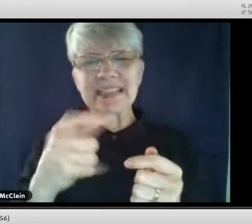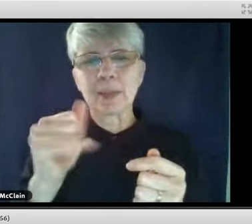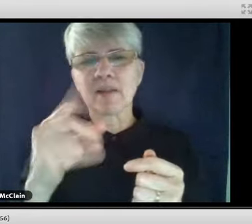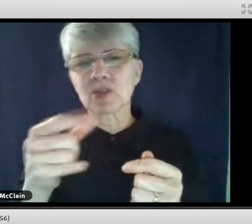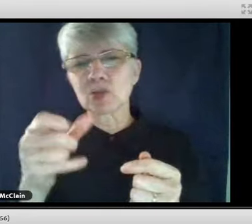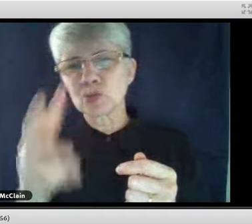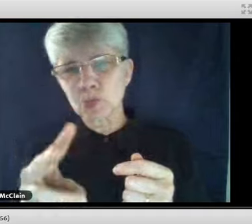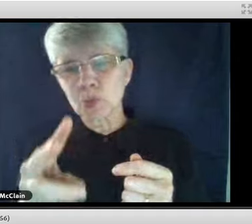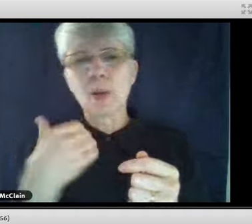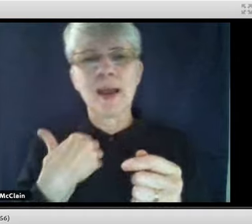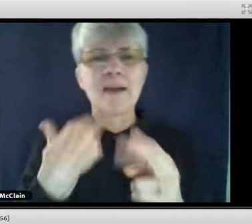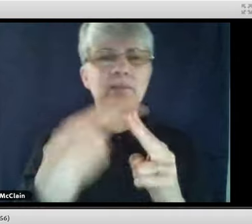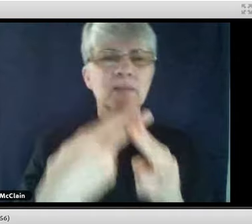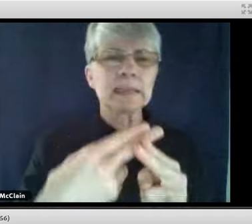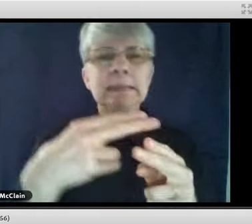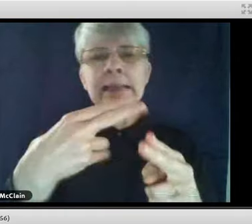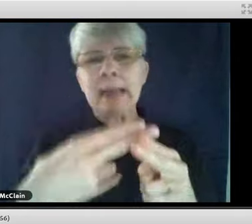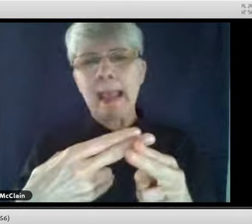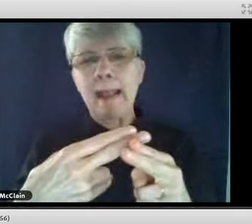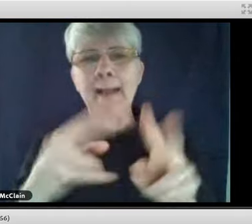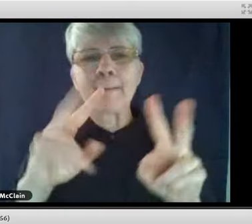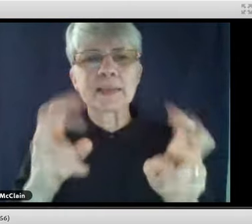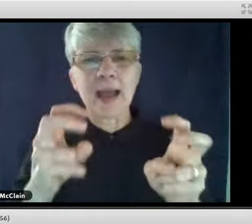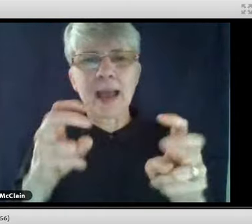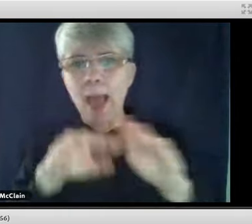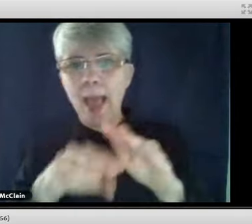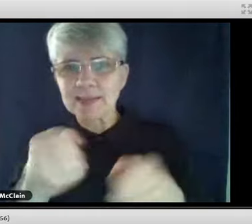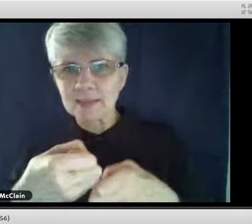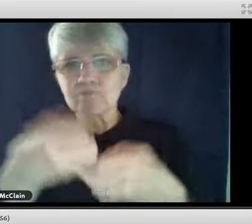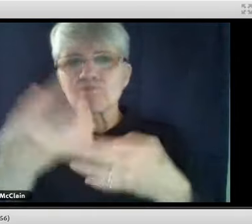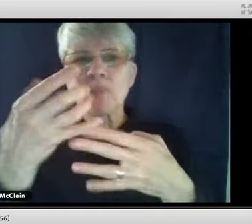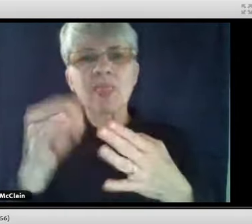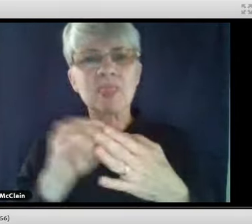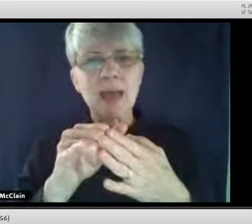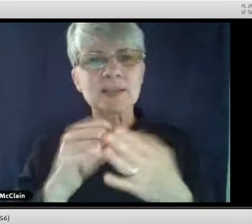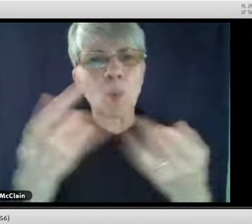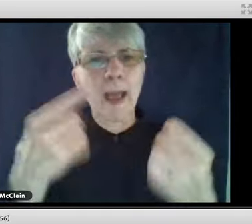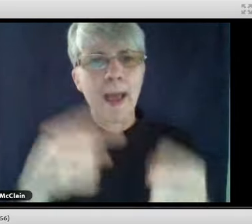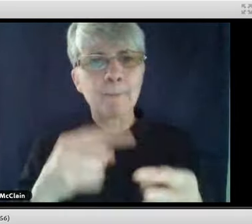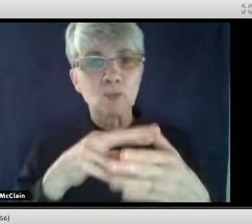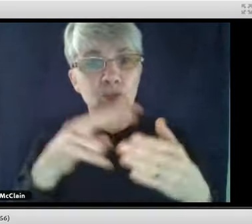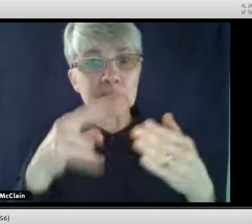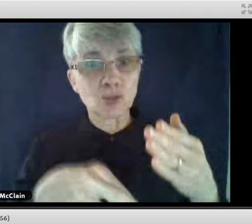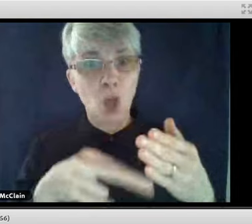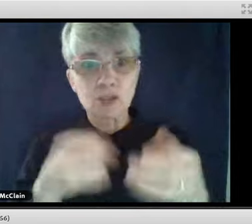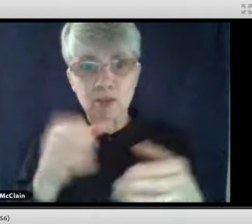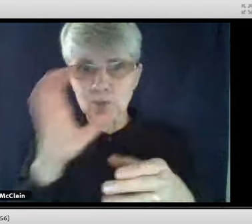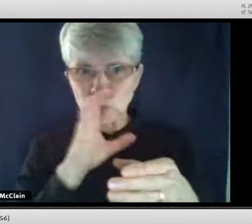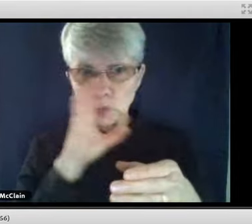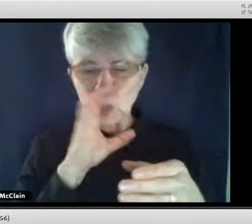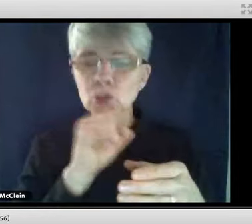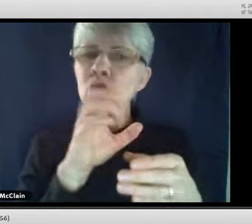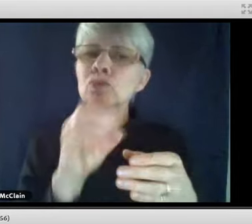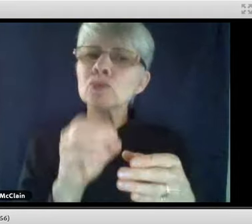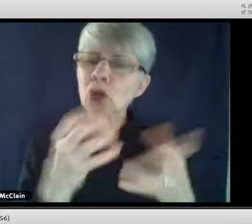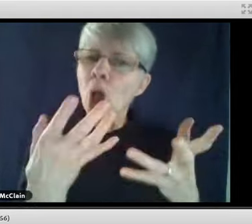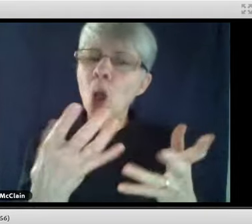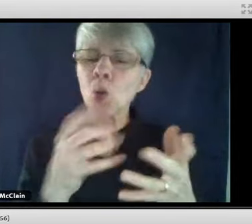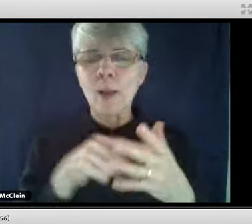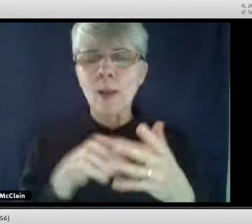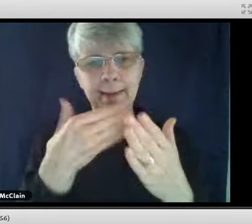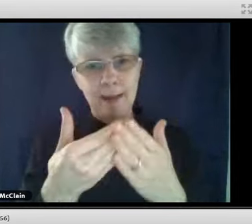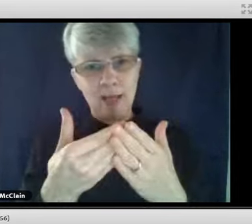called a name title access point. That's how I got it, as a search results in the beginning. So I mean, once I got